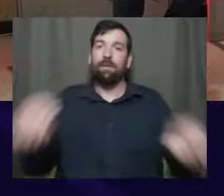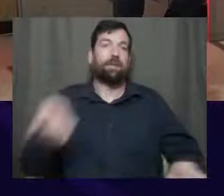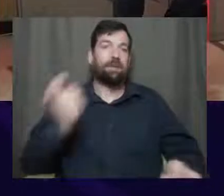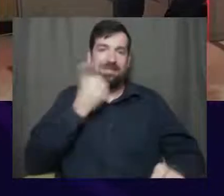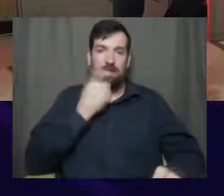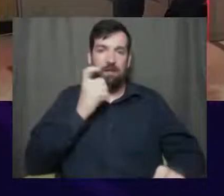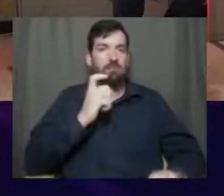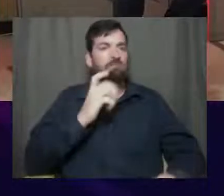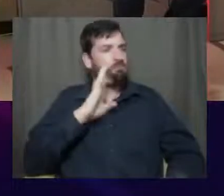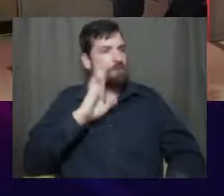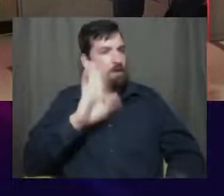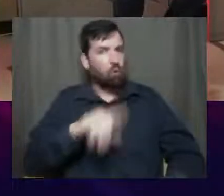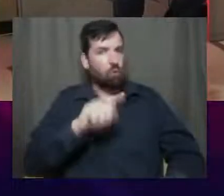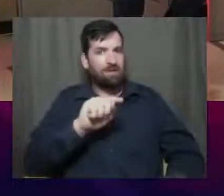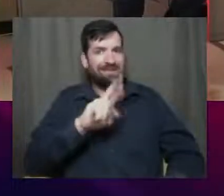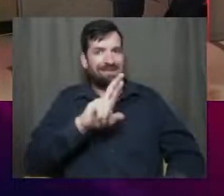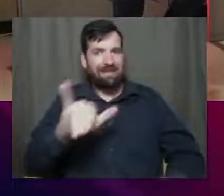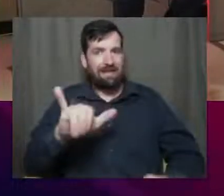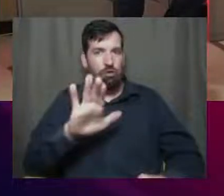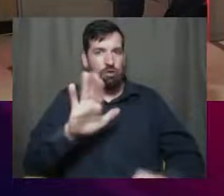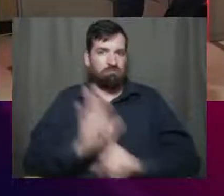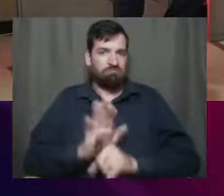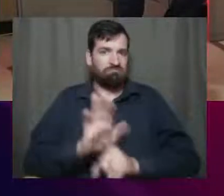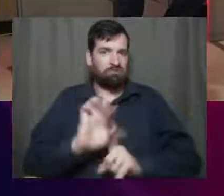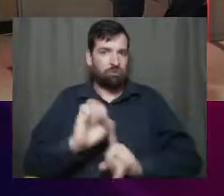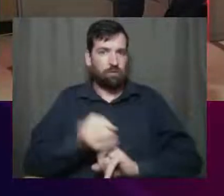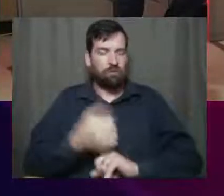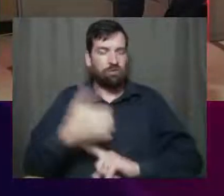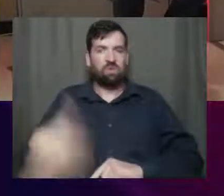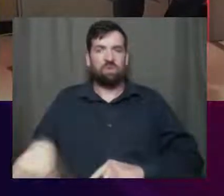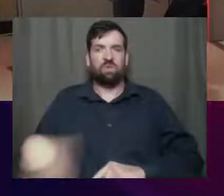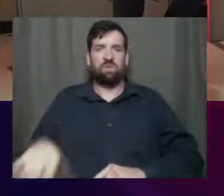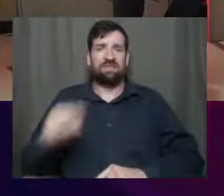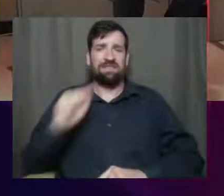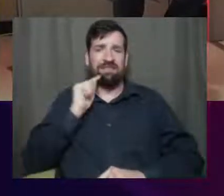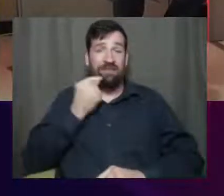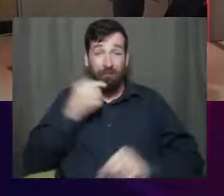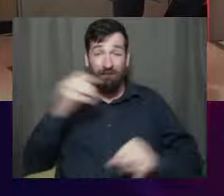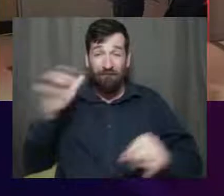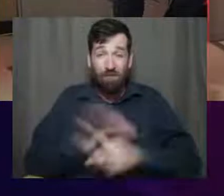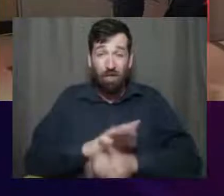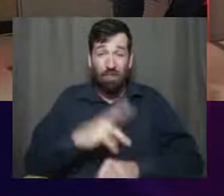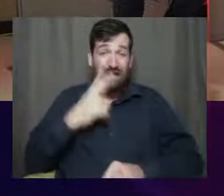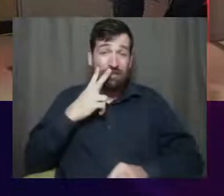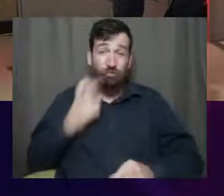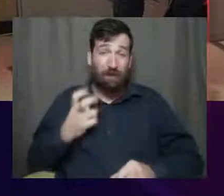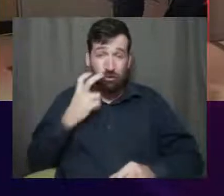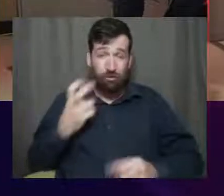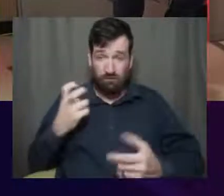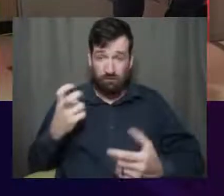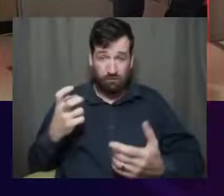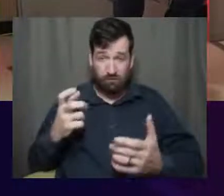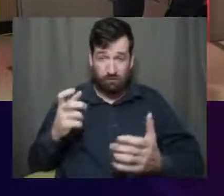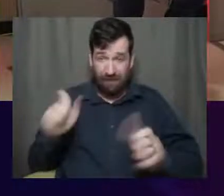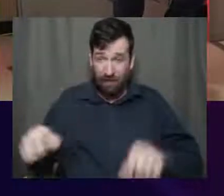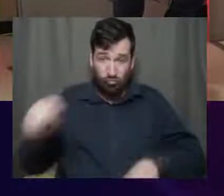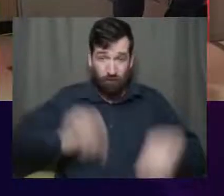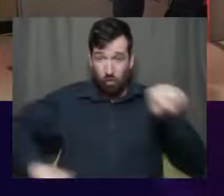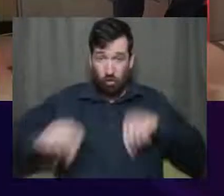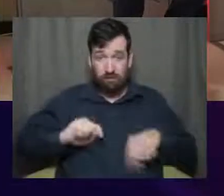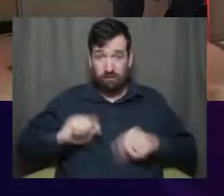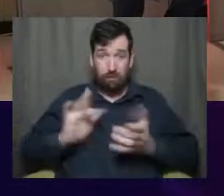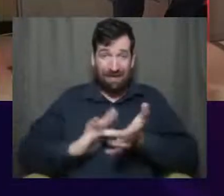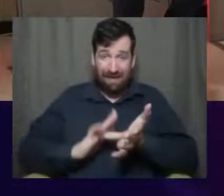was pretty severe. Is extraction or a full extraction the only way to go? Is there any way to reverse this? Any medication you could put someone